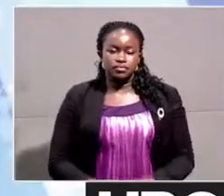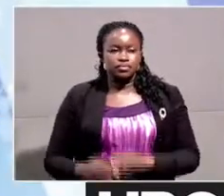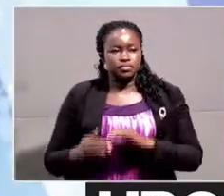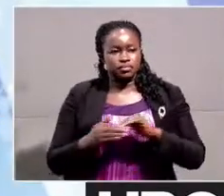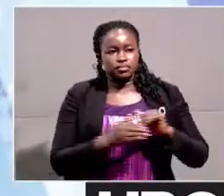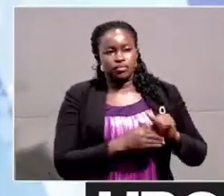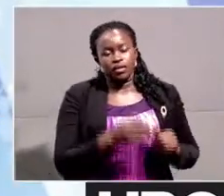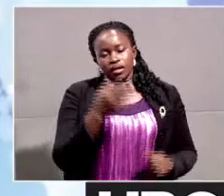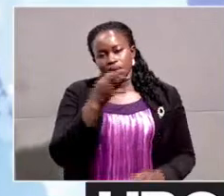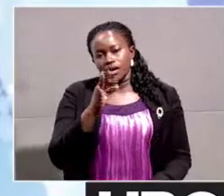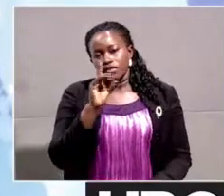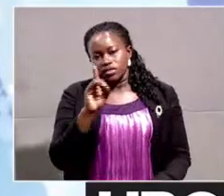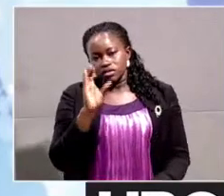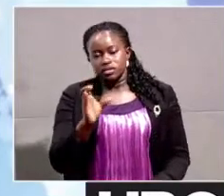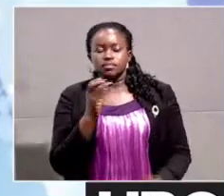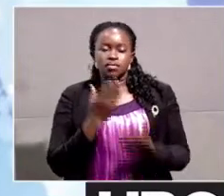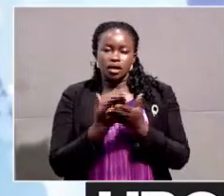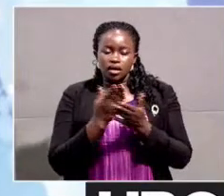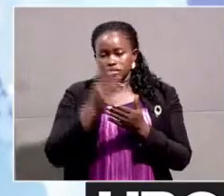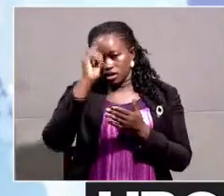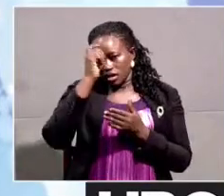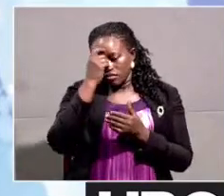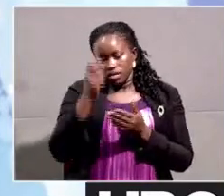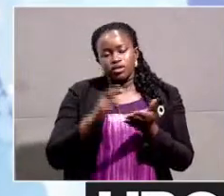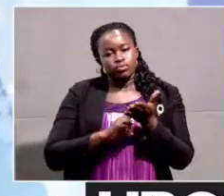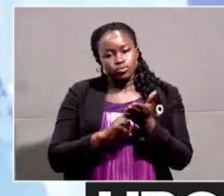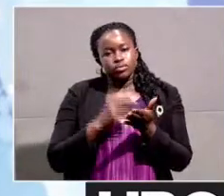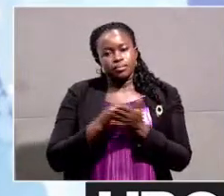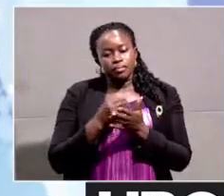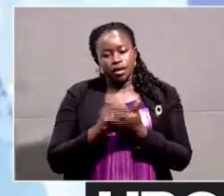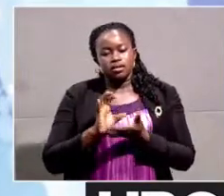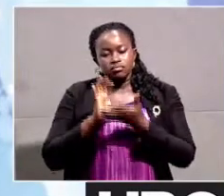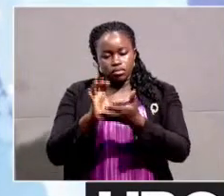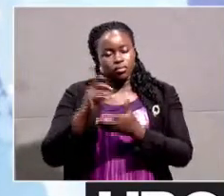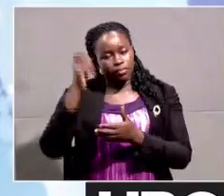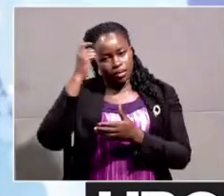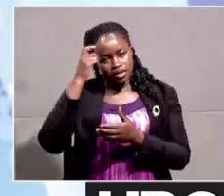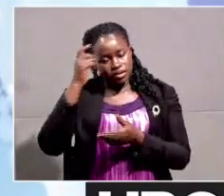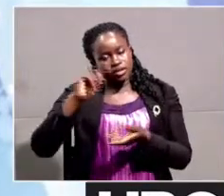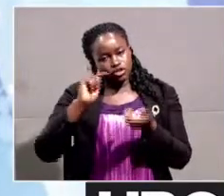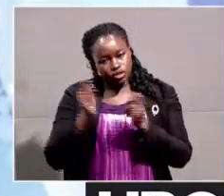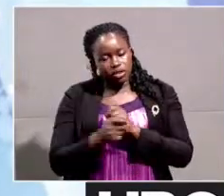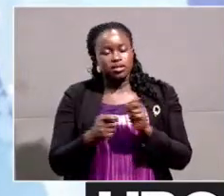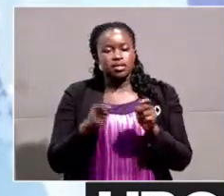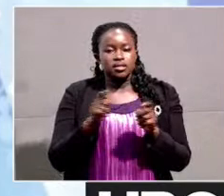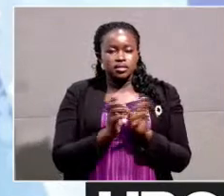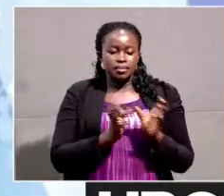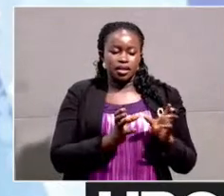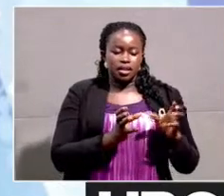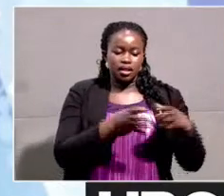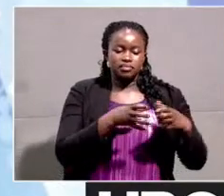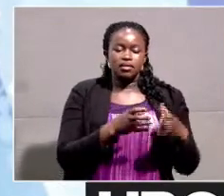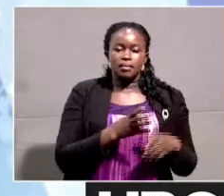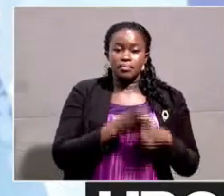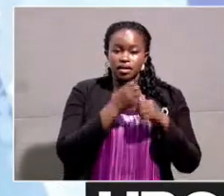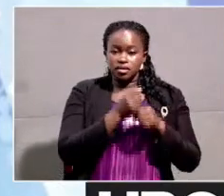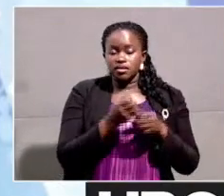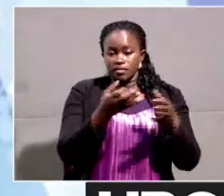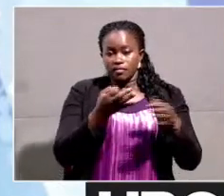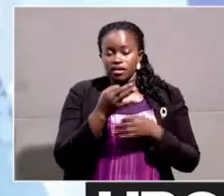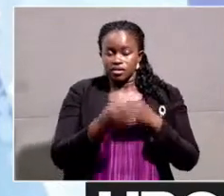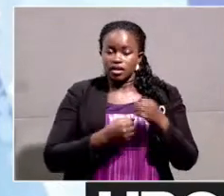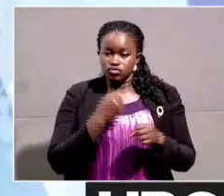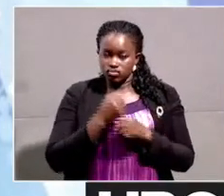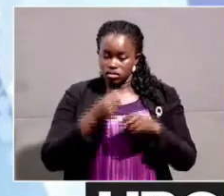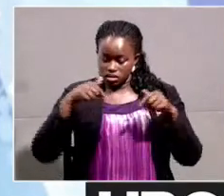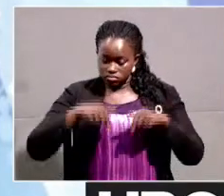The FDC has asked government to use the funds allocated to mindset change and classified budget in the financial year, in